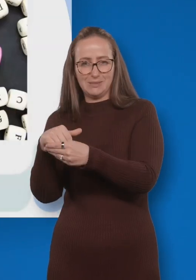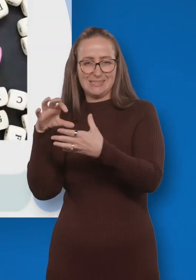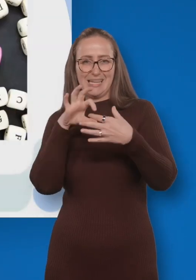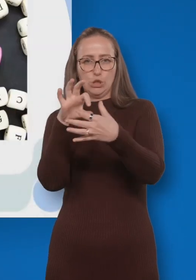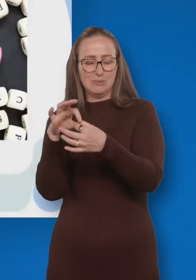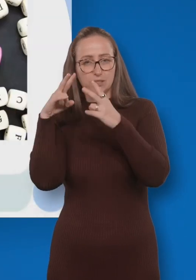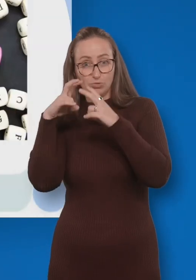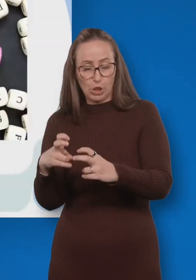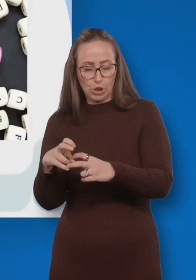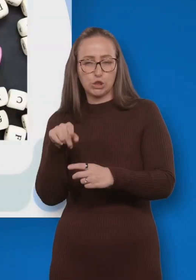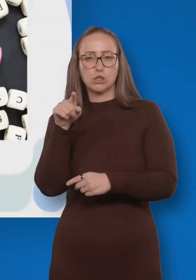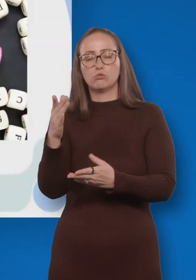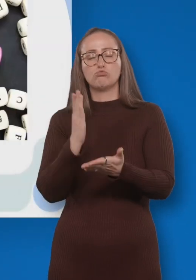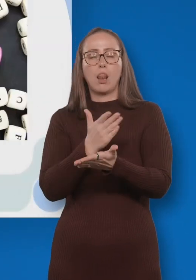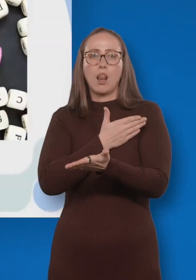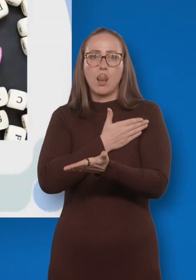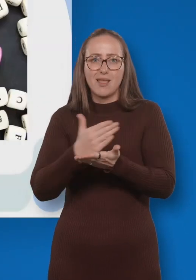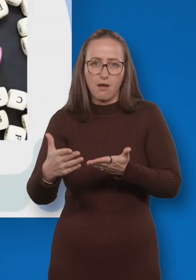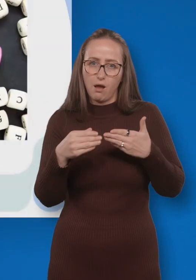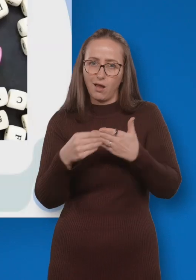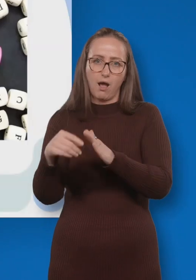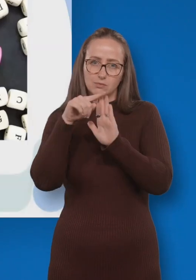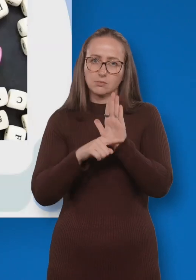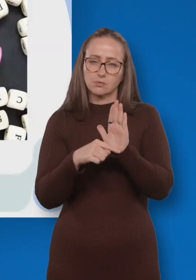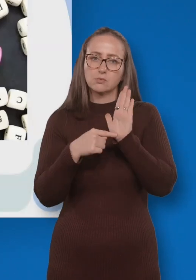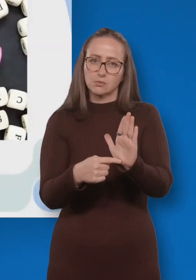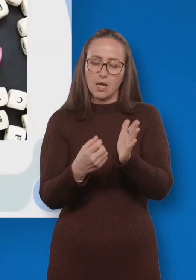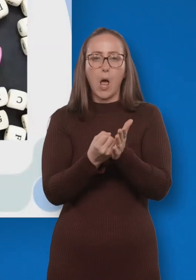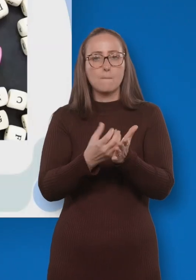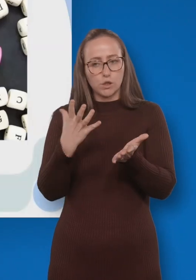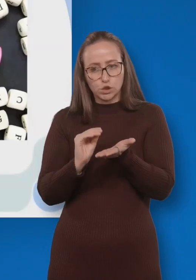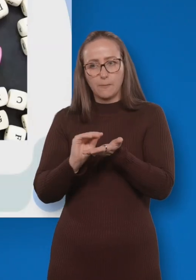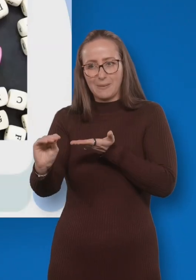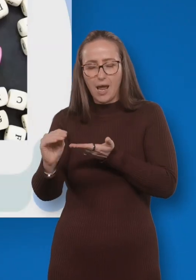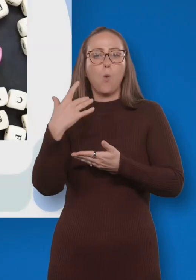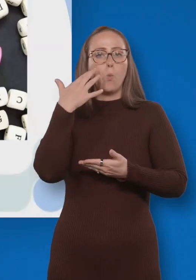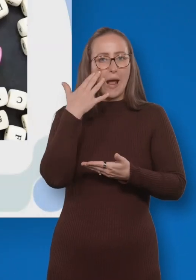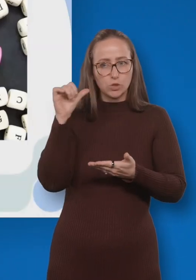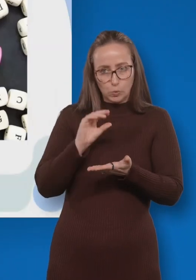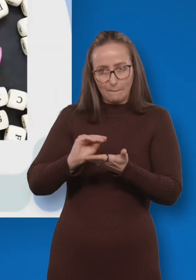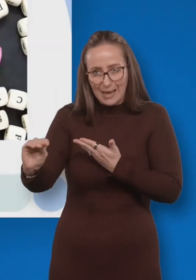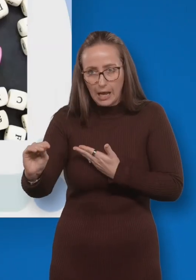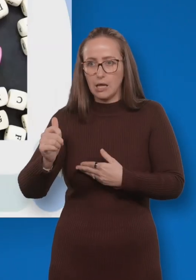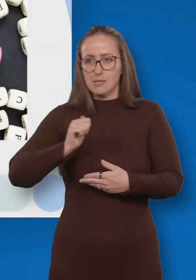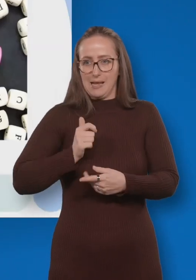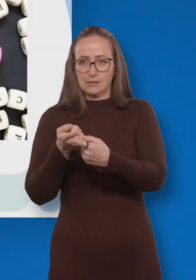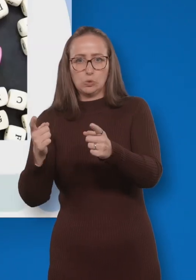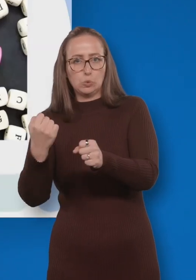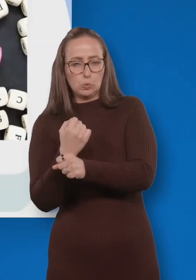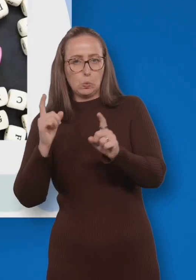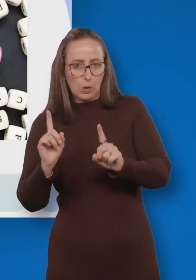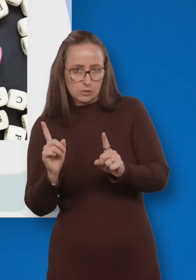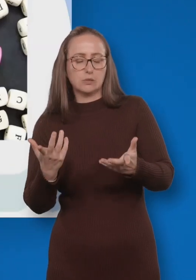research. But they have really clear guidelines about how much you should pay people, when you should pay them, what you can expect them to